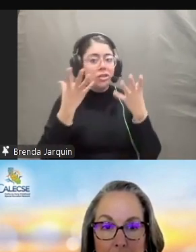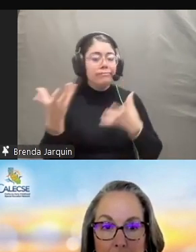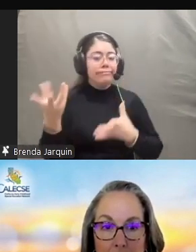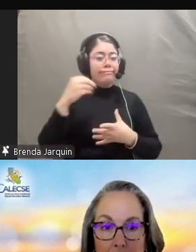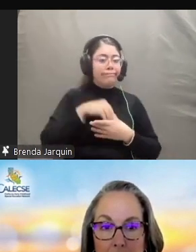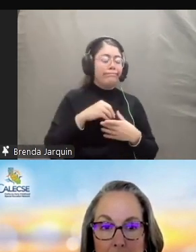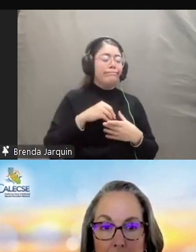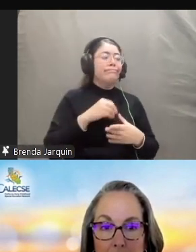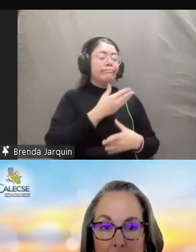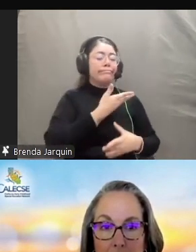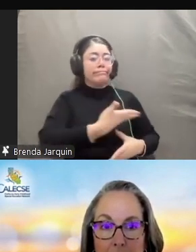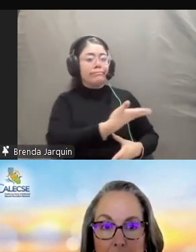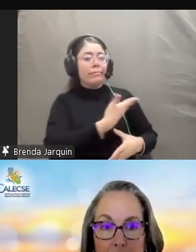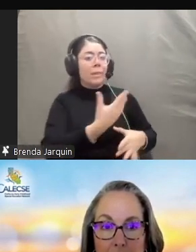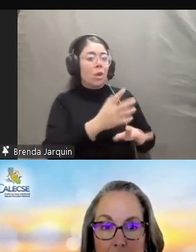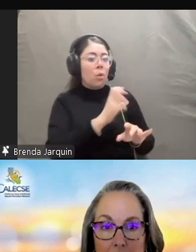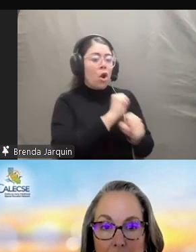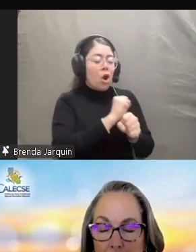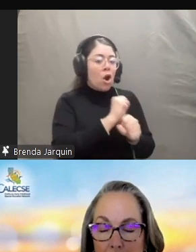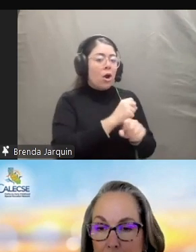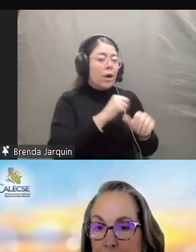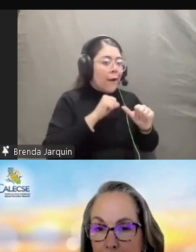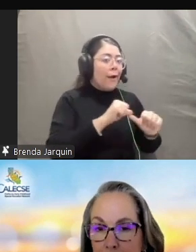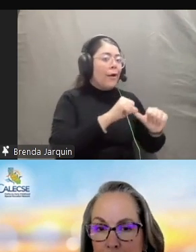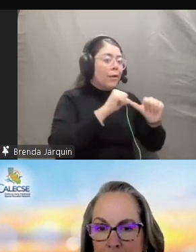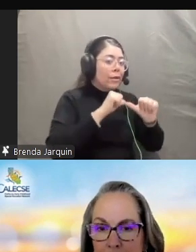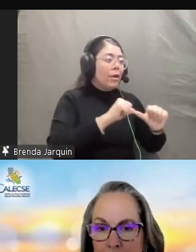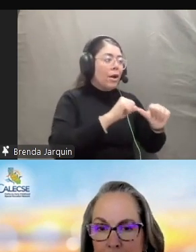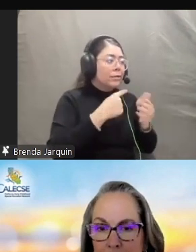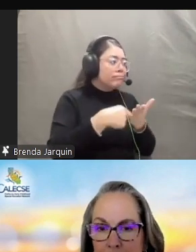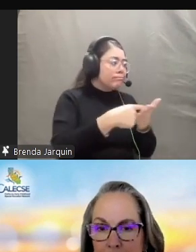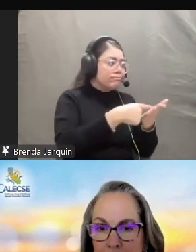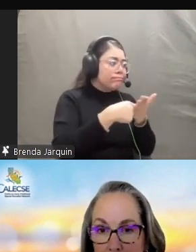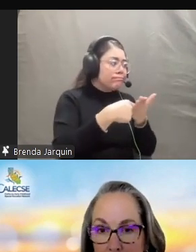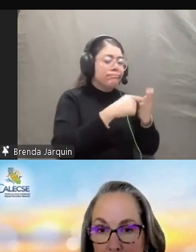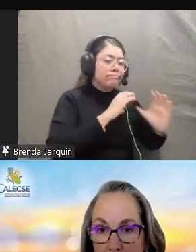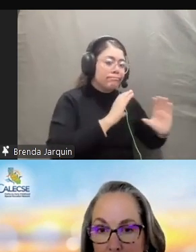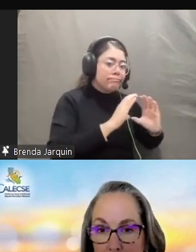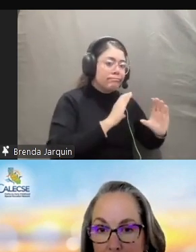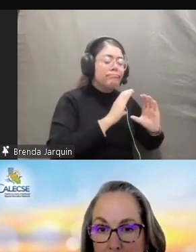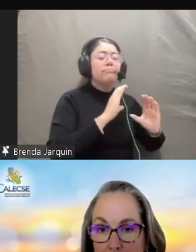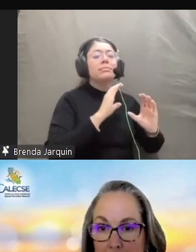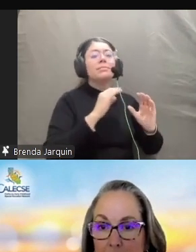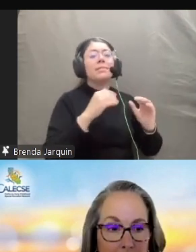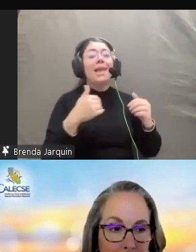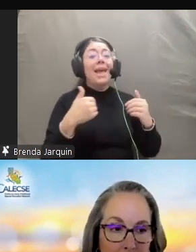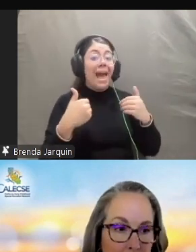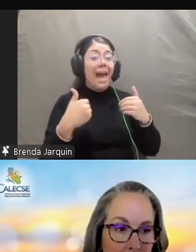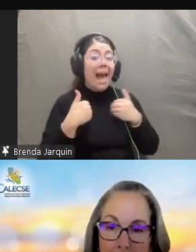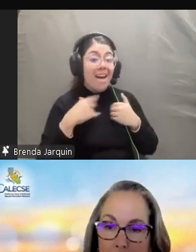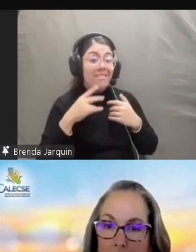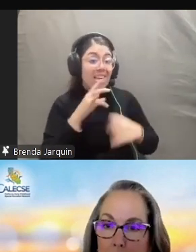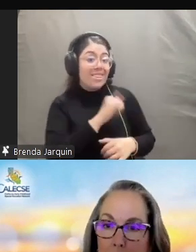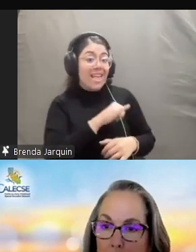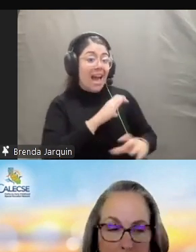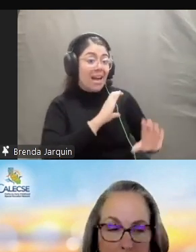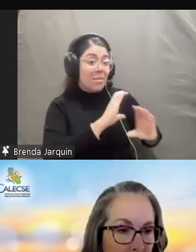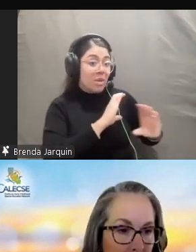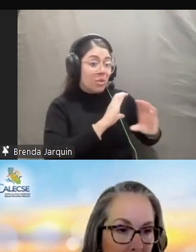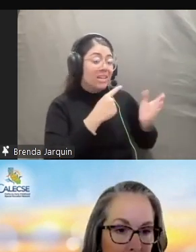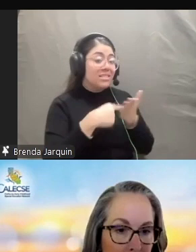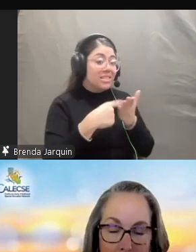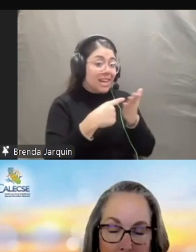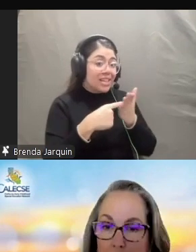that constant feedback loop. So having the voices of all that are a part of this